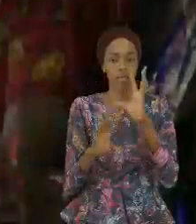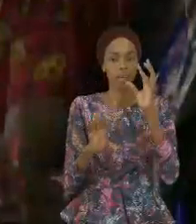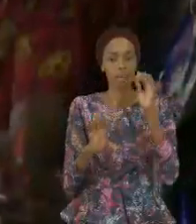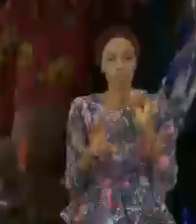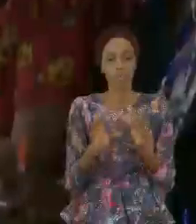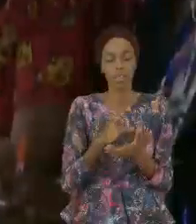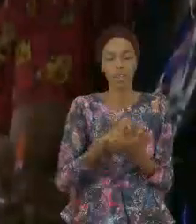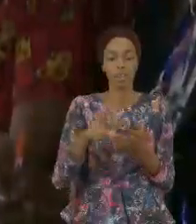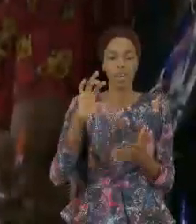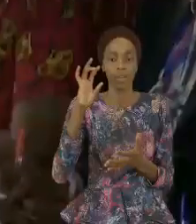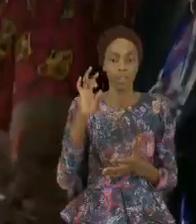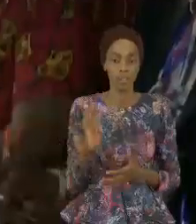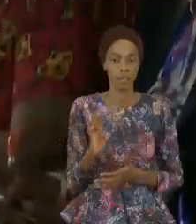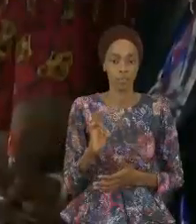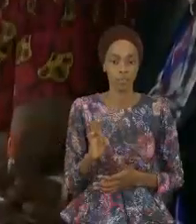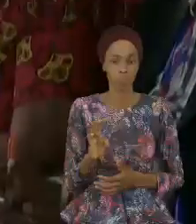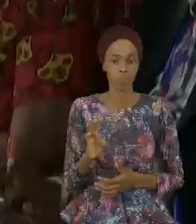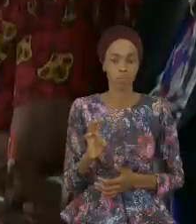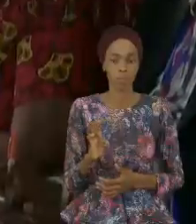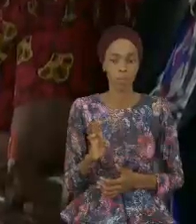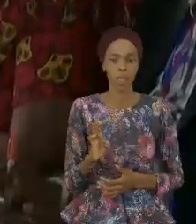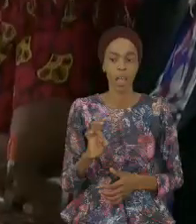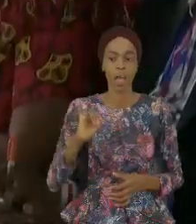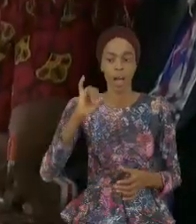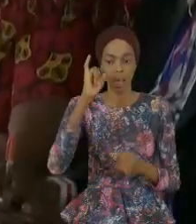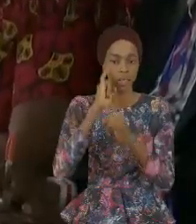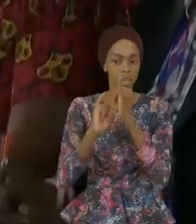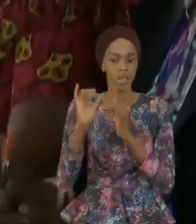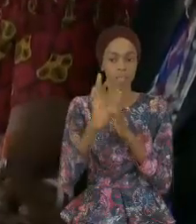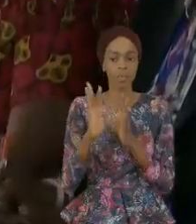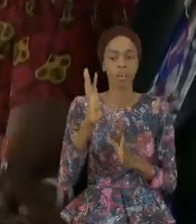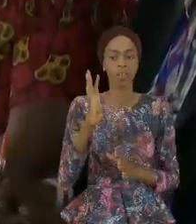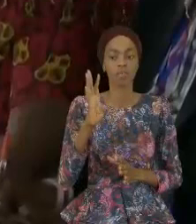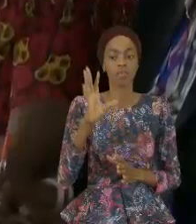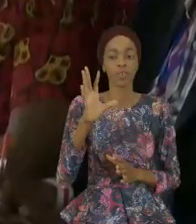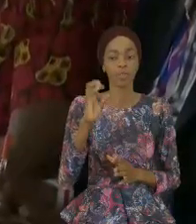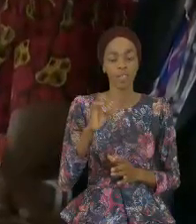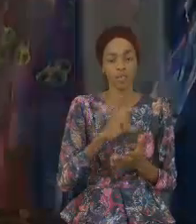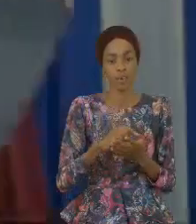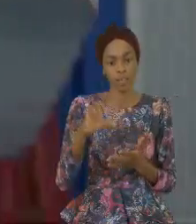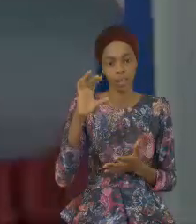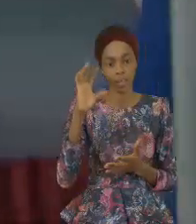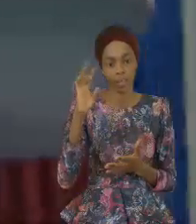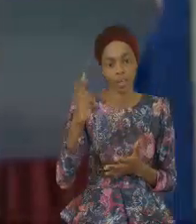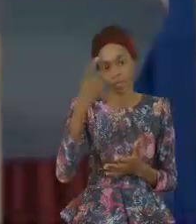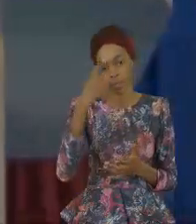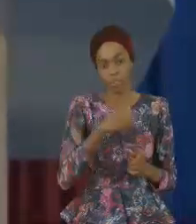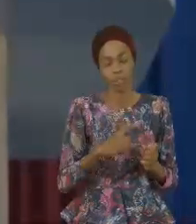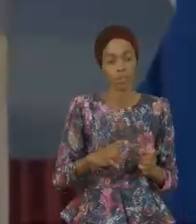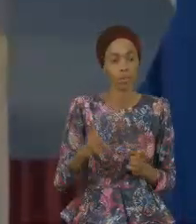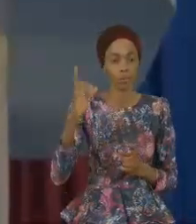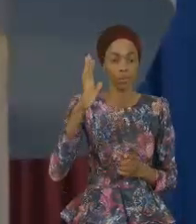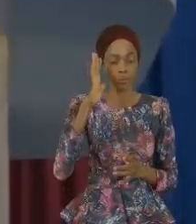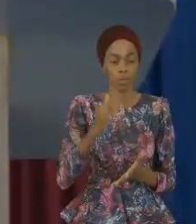Isaiah chapter 6, chapter 50 verse 7. For the Lord God will help